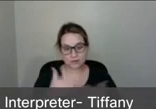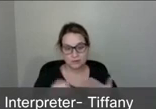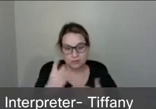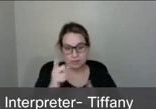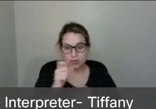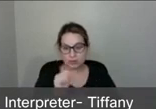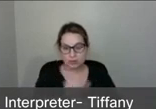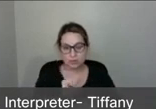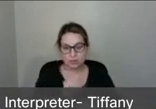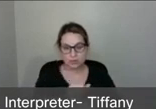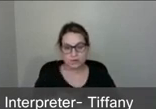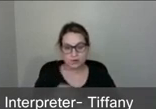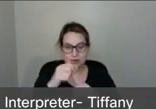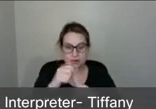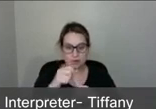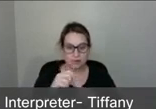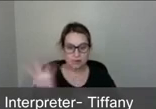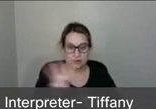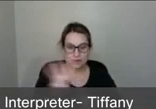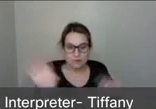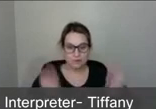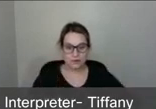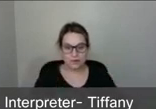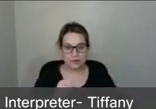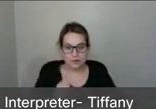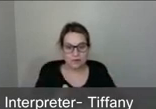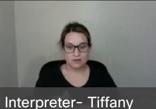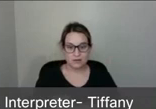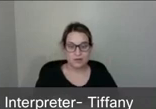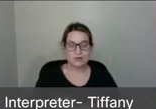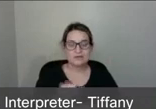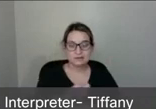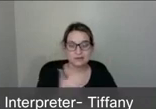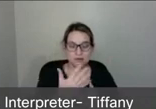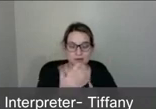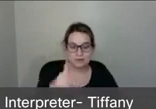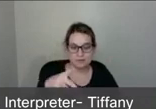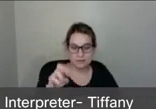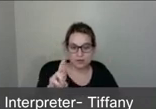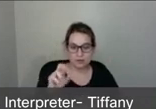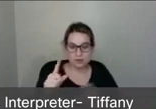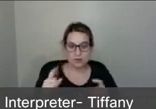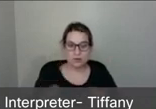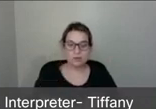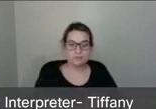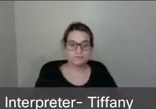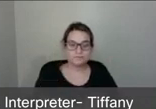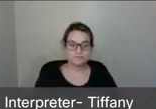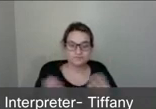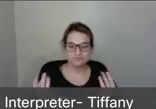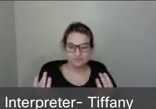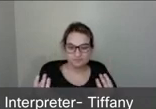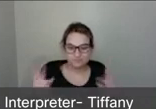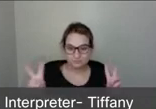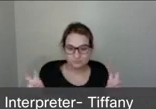unique West Valley needs. Additionally, redistricting Peoria with the West Valley is controversial for many reasons. I am a product of